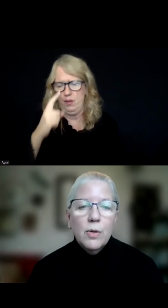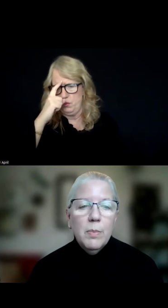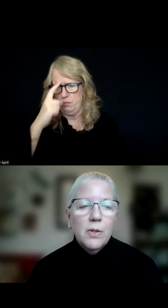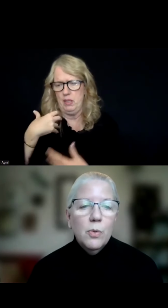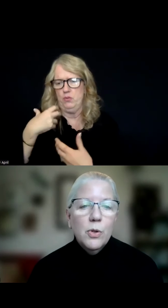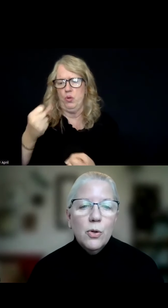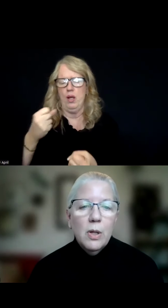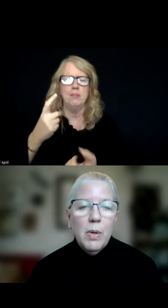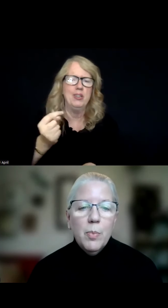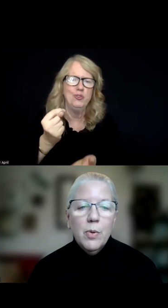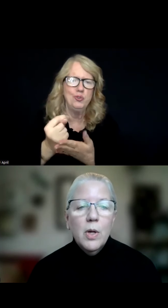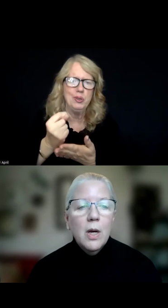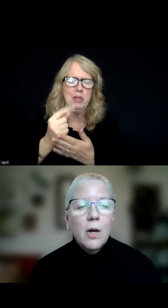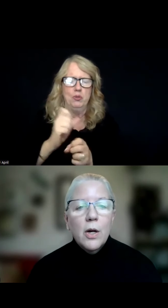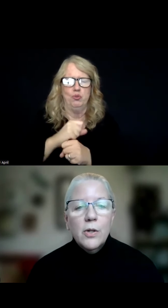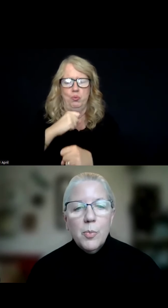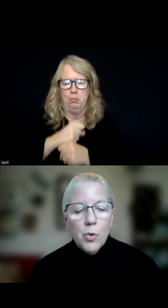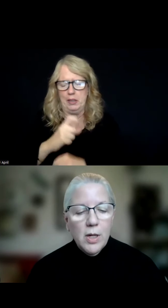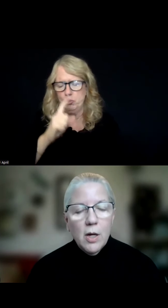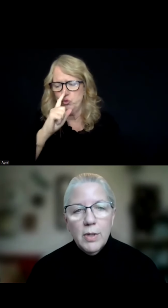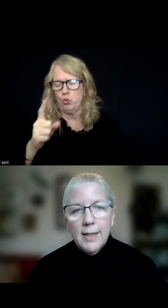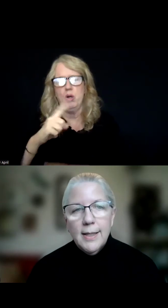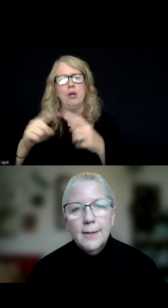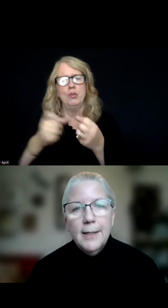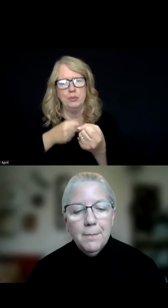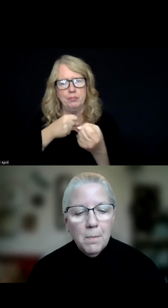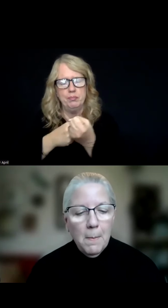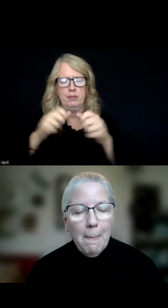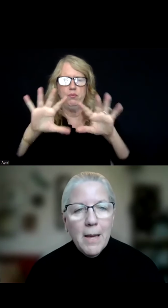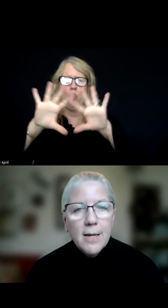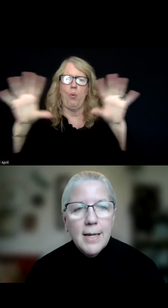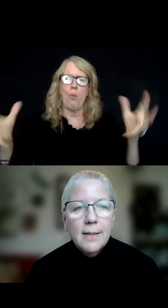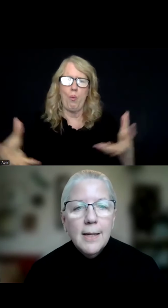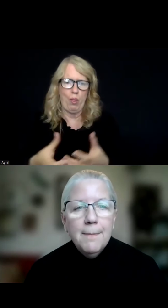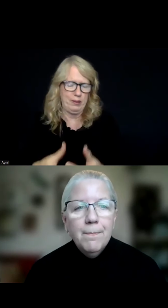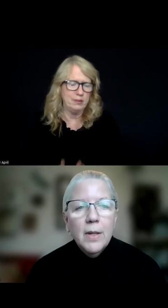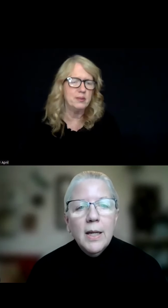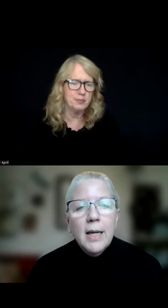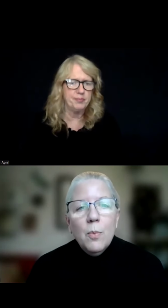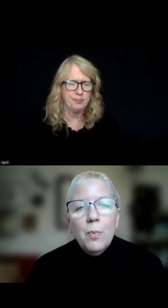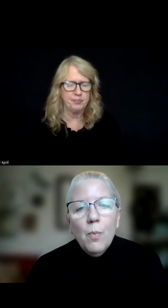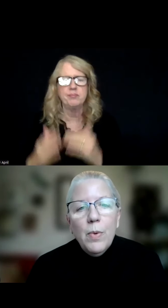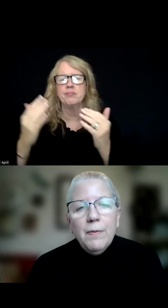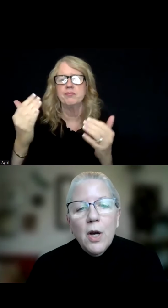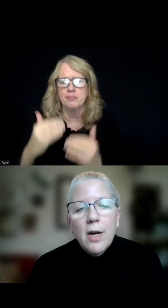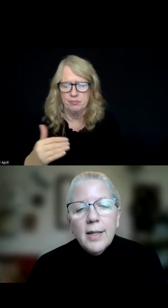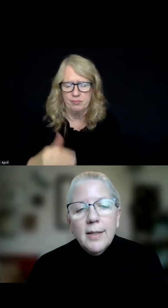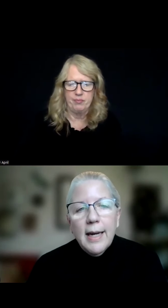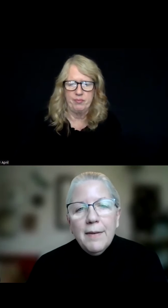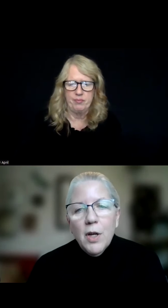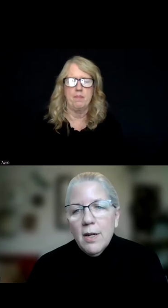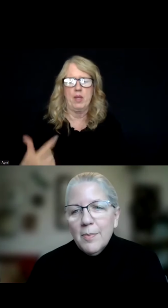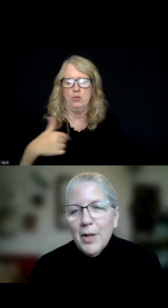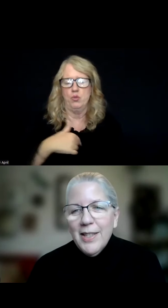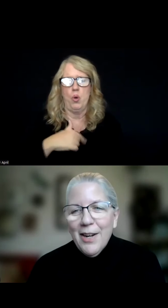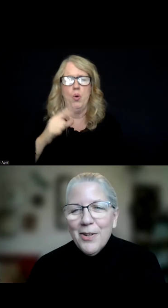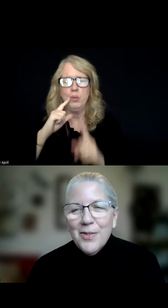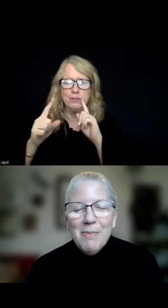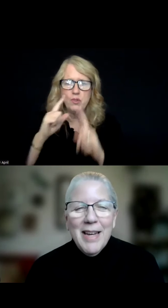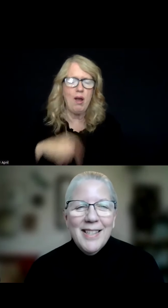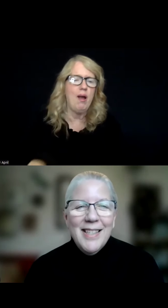and treatments to assure that people are supported holistically. Next slide. I've talked,